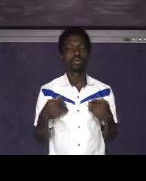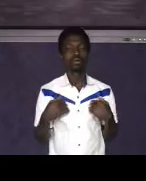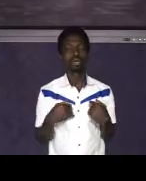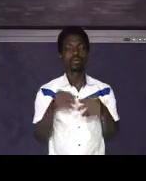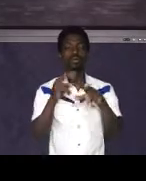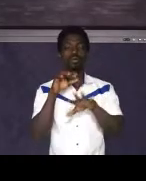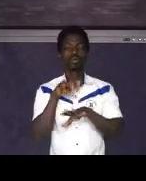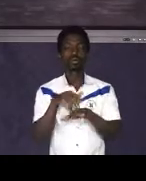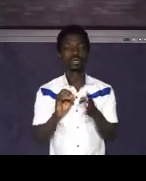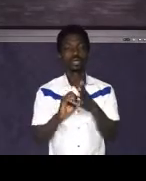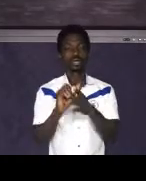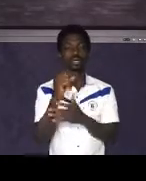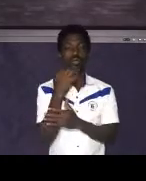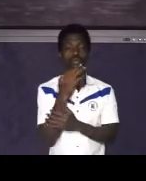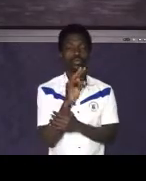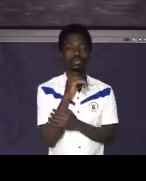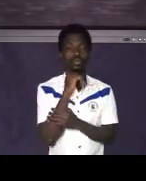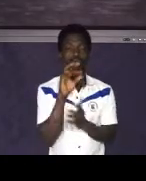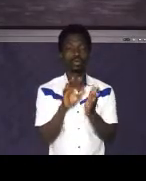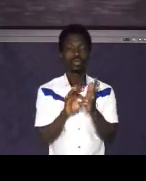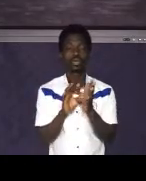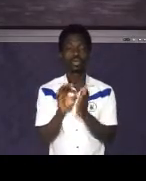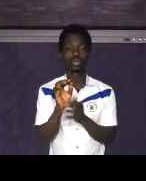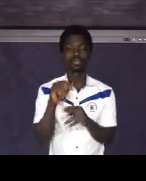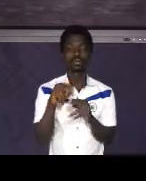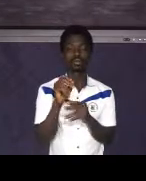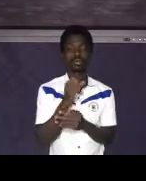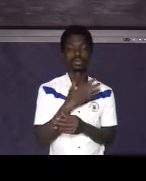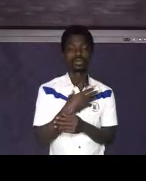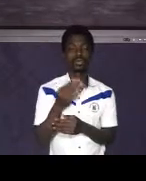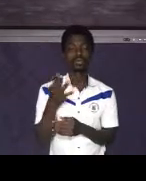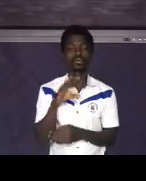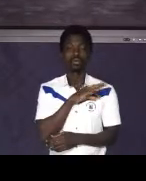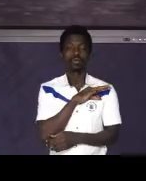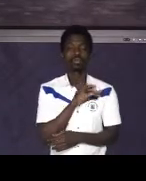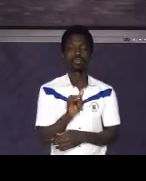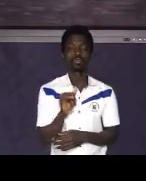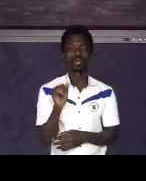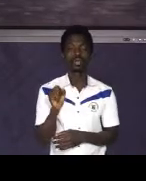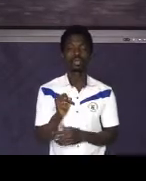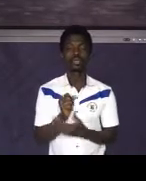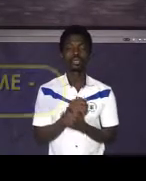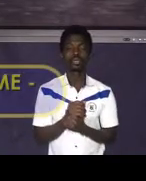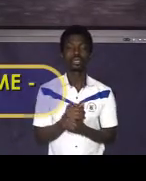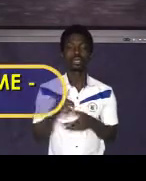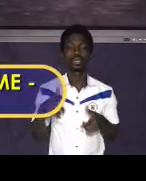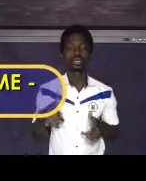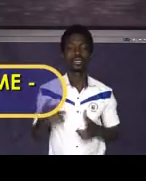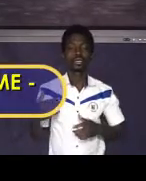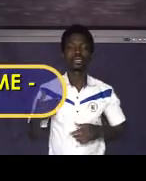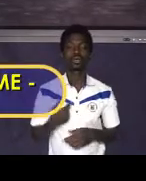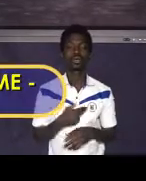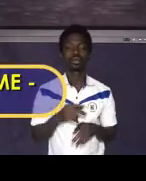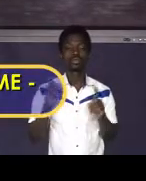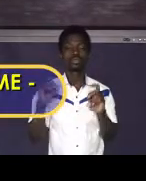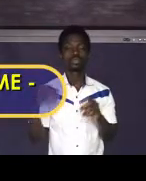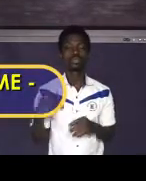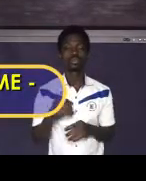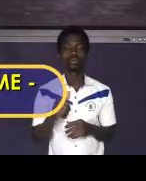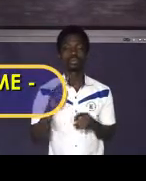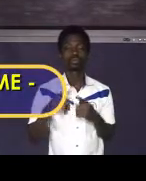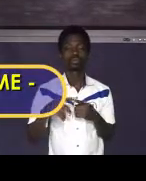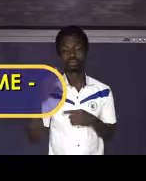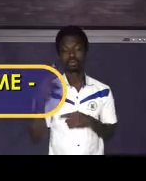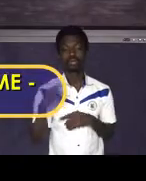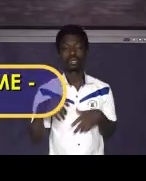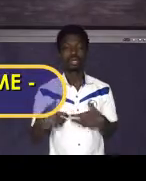Having looked at examples of uncountable nouns and their quantifiers, let's test ourselves to